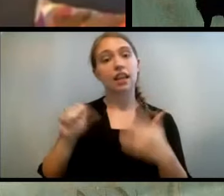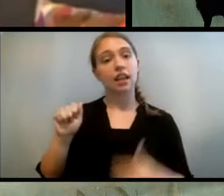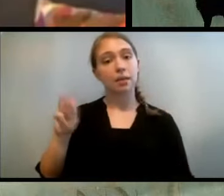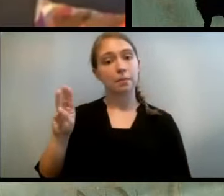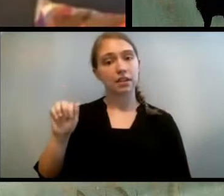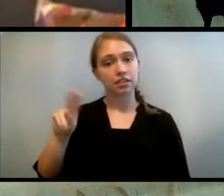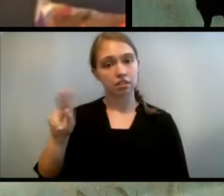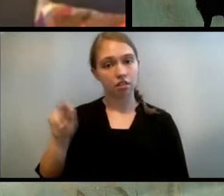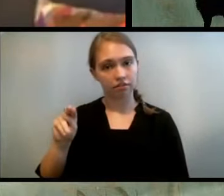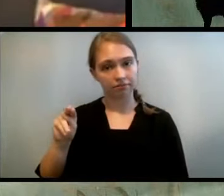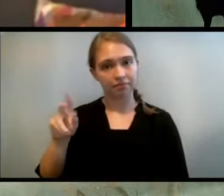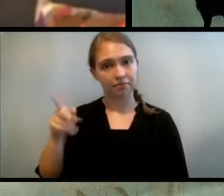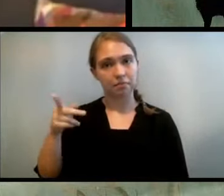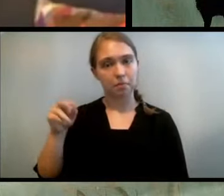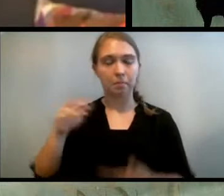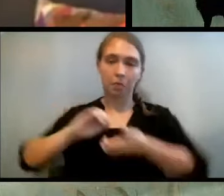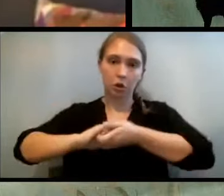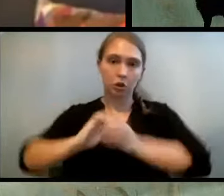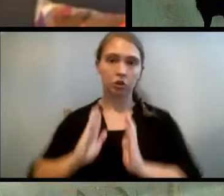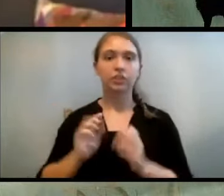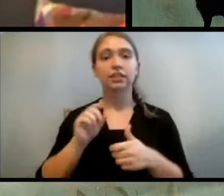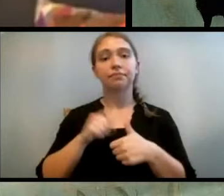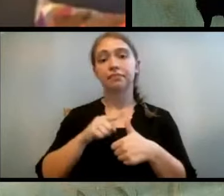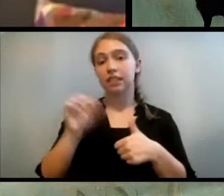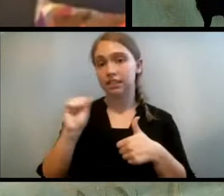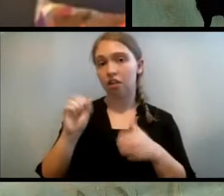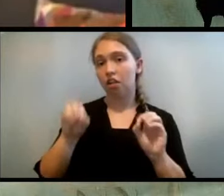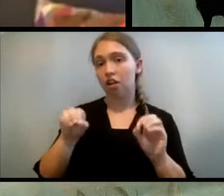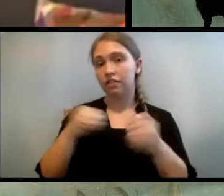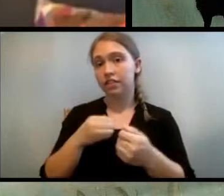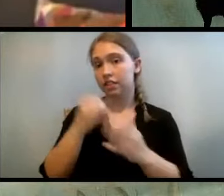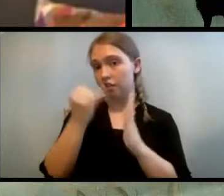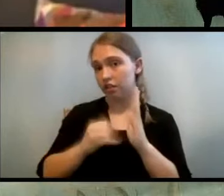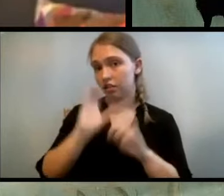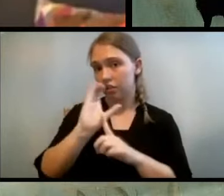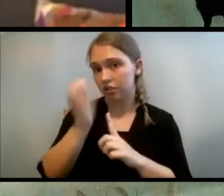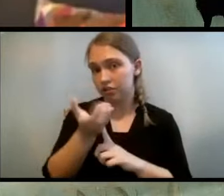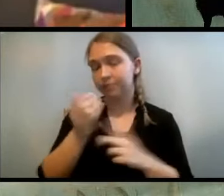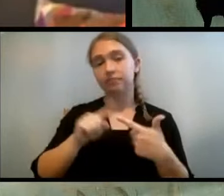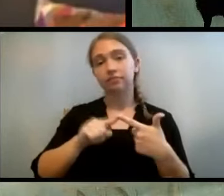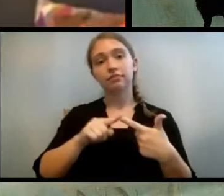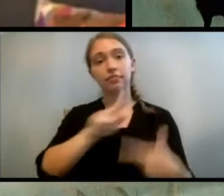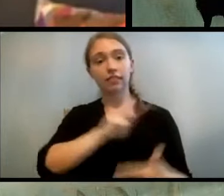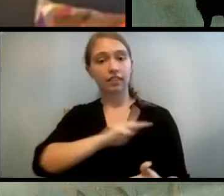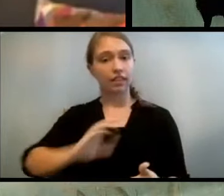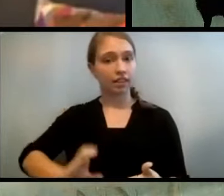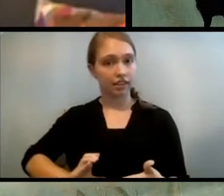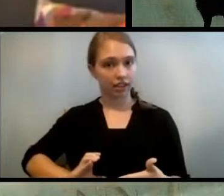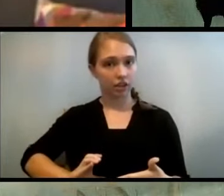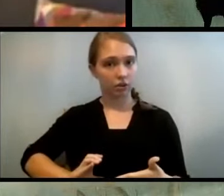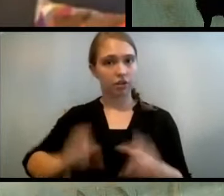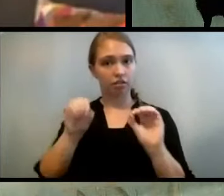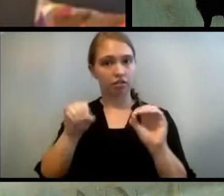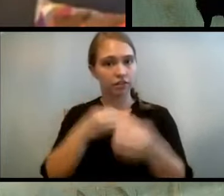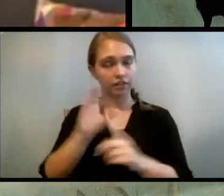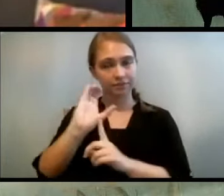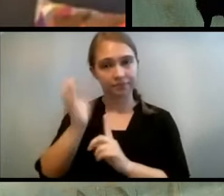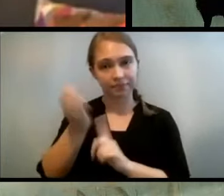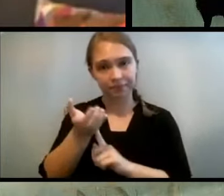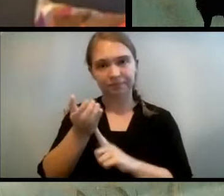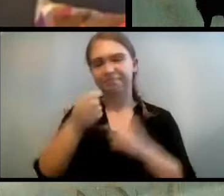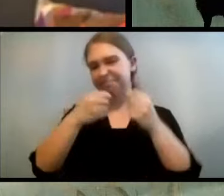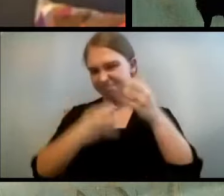the Seattle Office of Arts and Culture, King County for Culture, and the many individual donors that support our programs. Thank